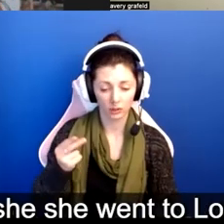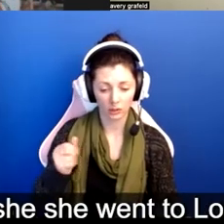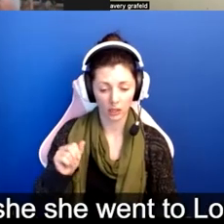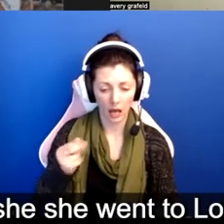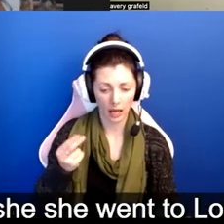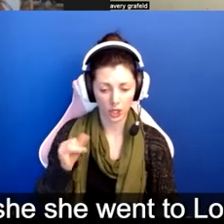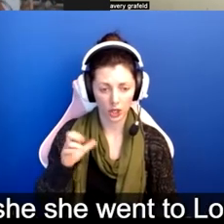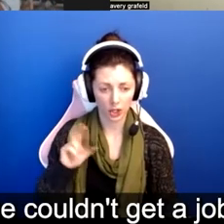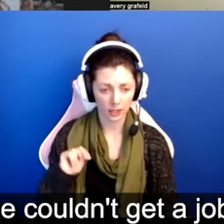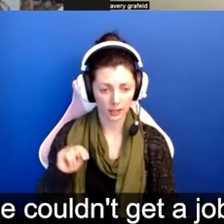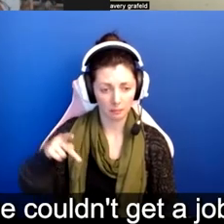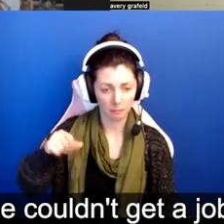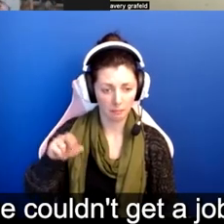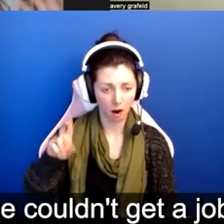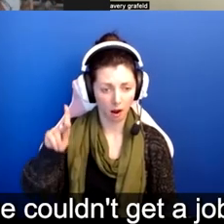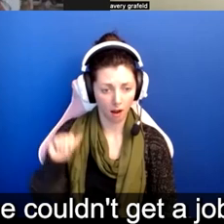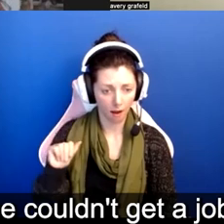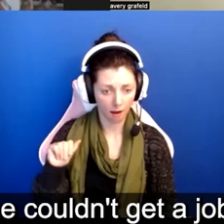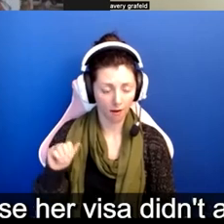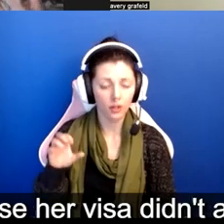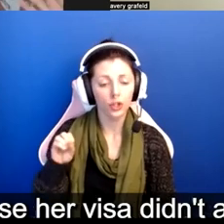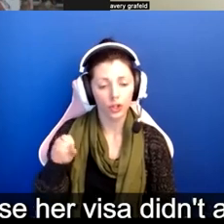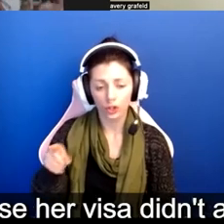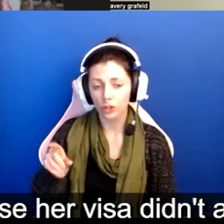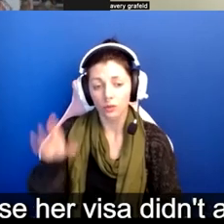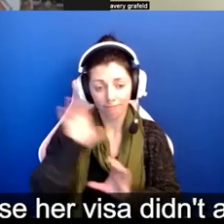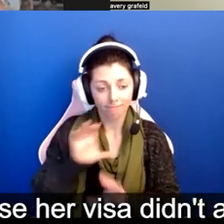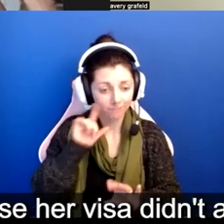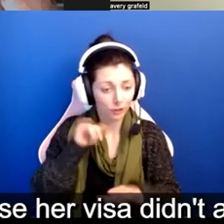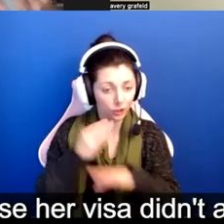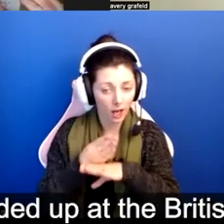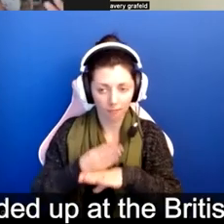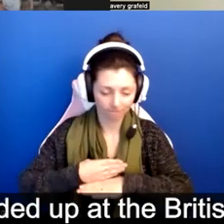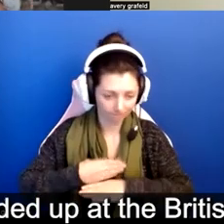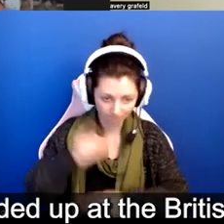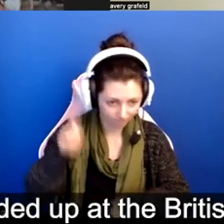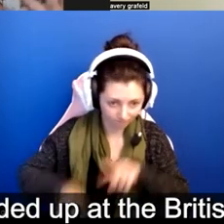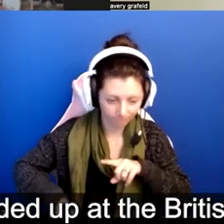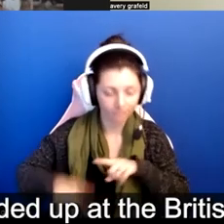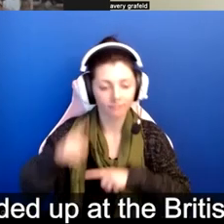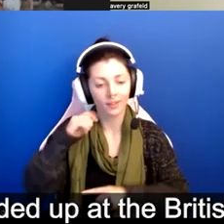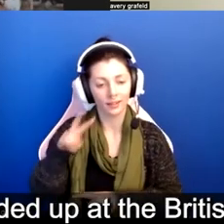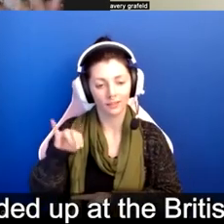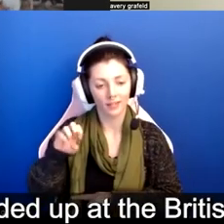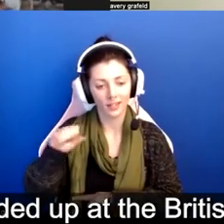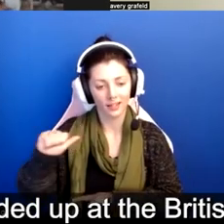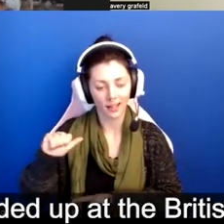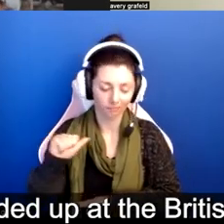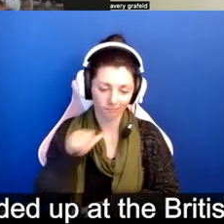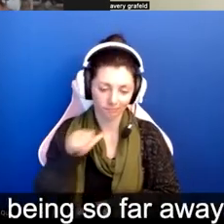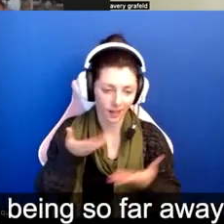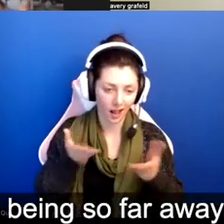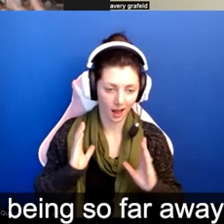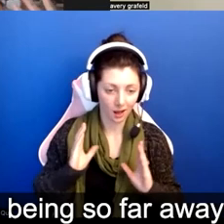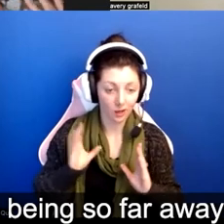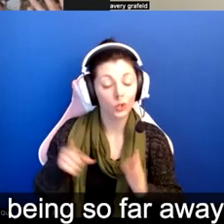she went to London and she couldn't get a job there because her visa didn't allow it. And she ended up at the British